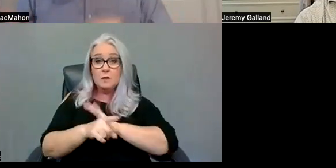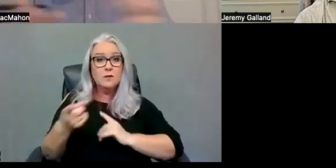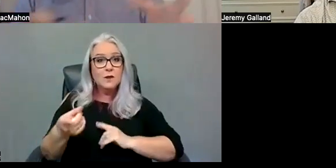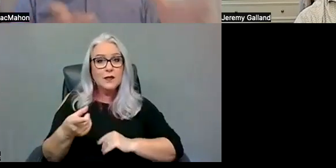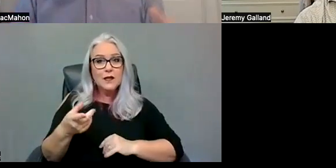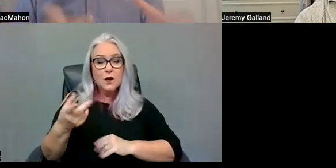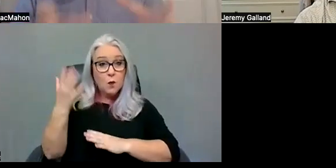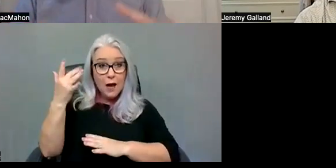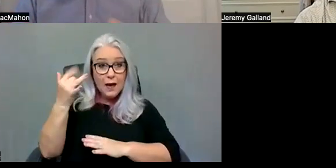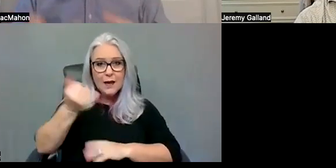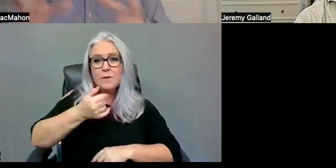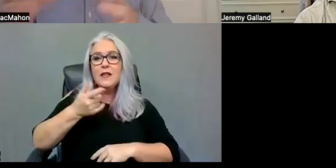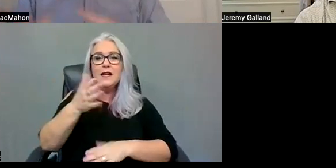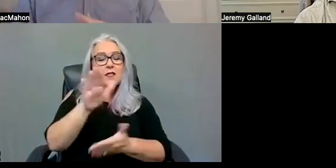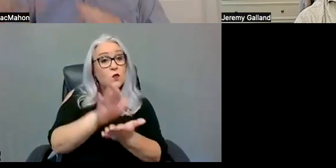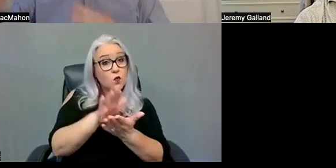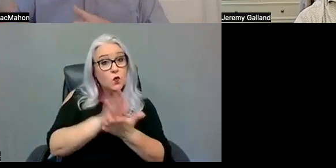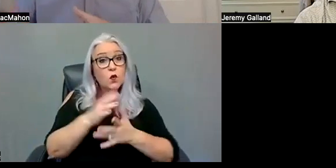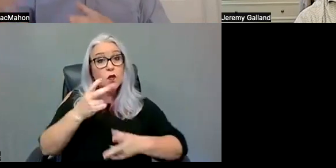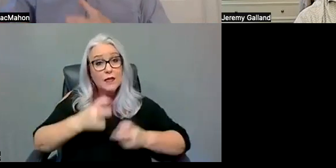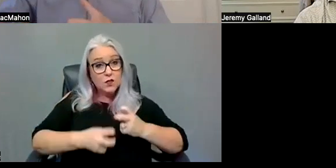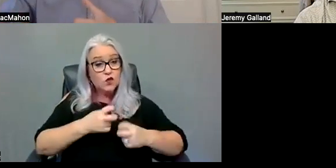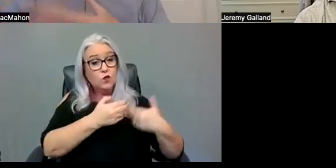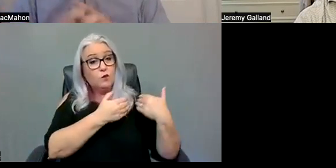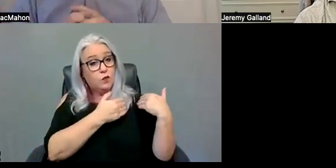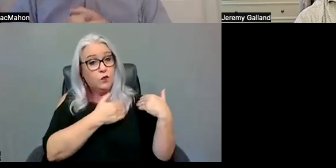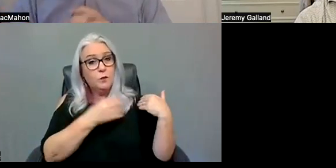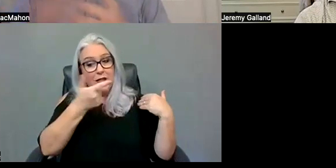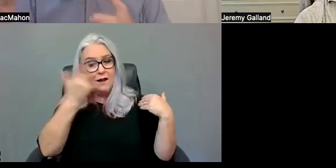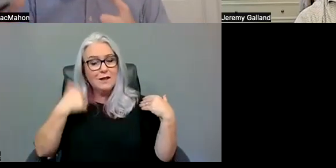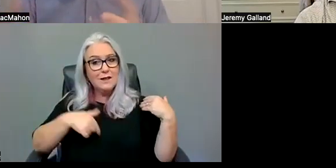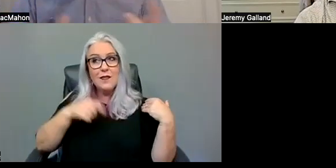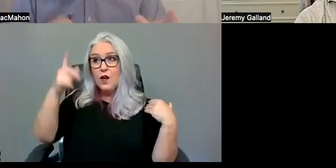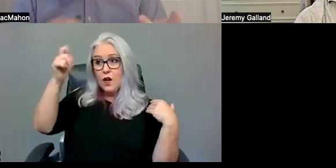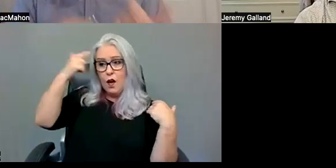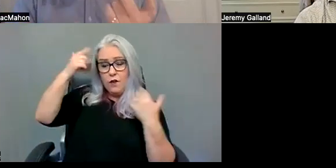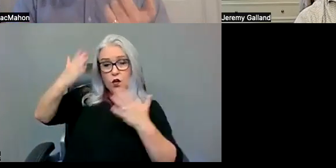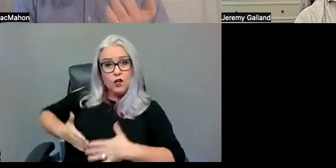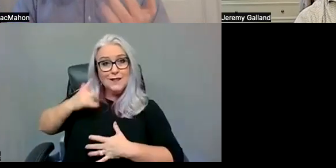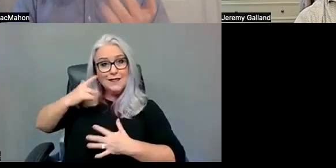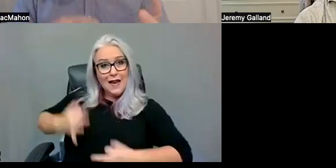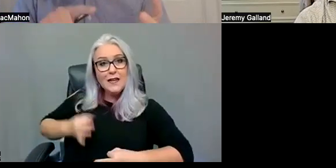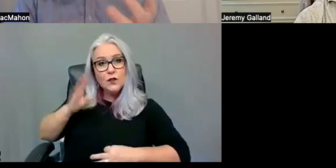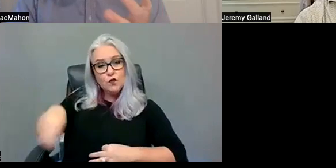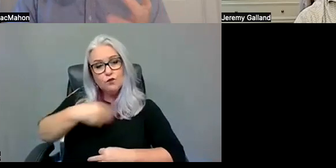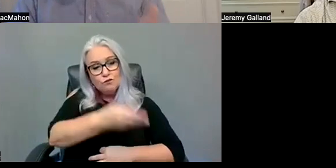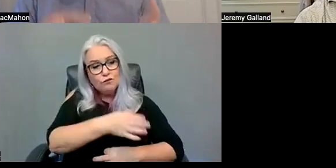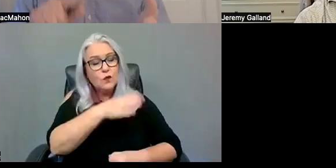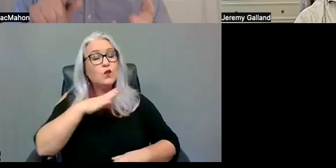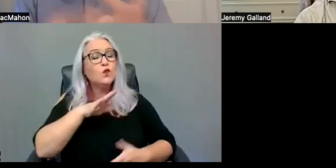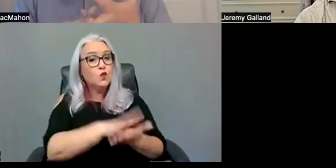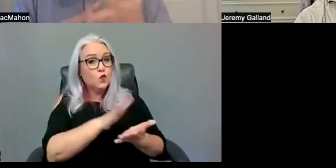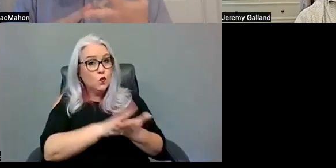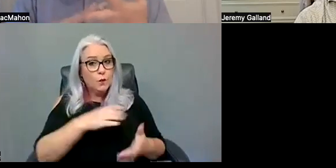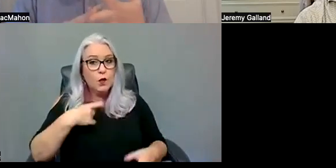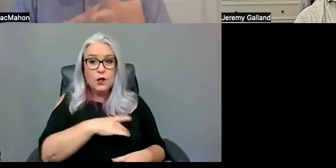school issue is because the governor has given school boards the right to make this determination and to give this tax break. The village has done it, Greenberg has done it,